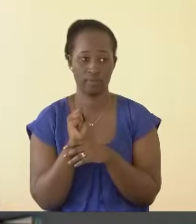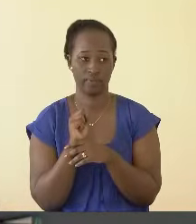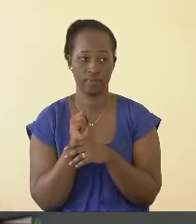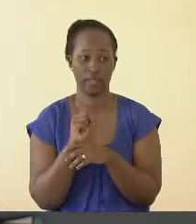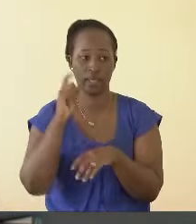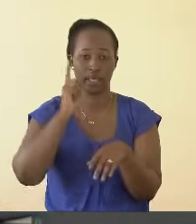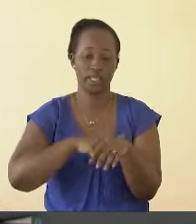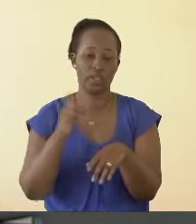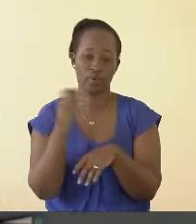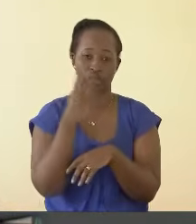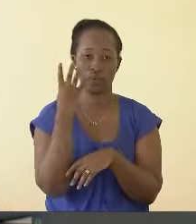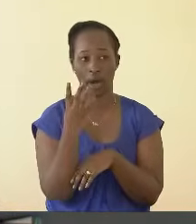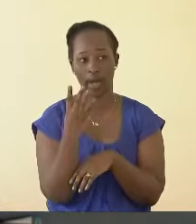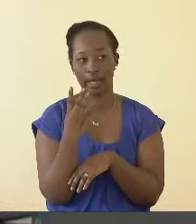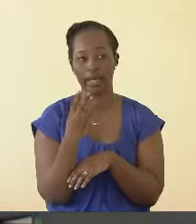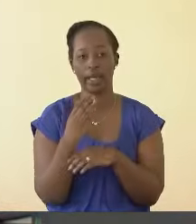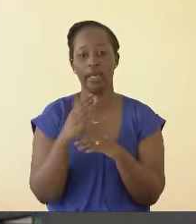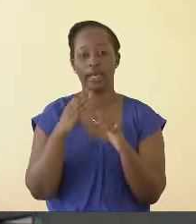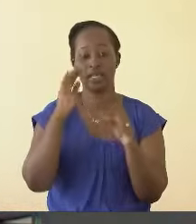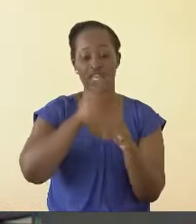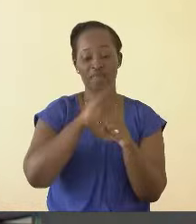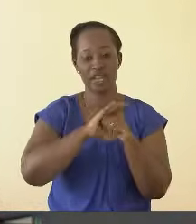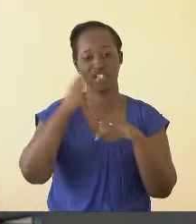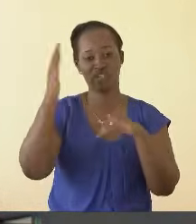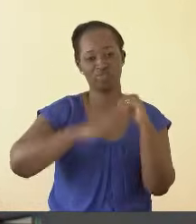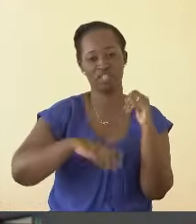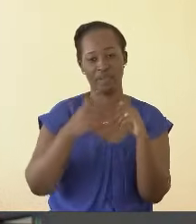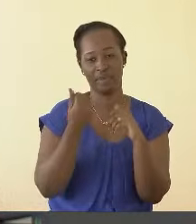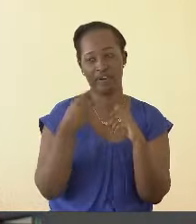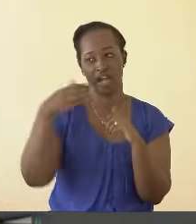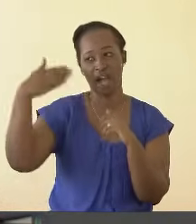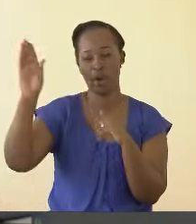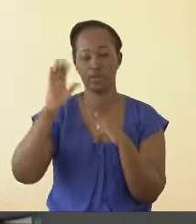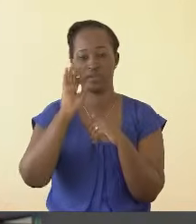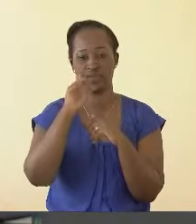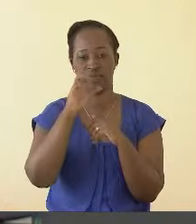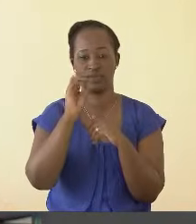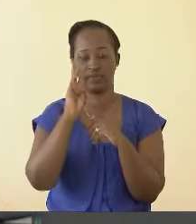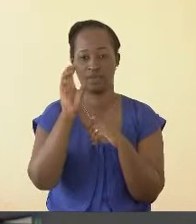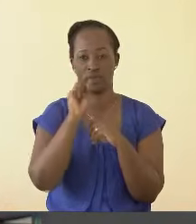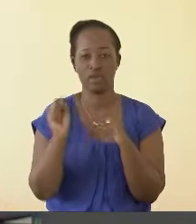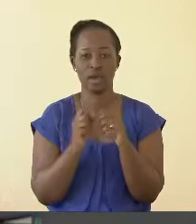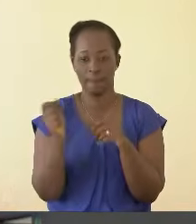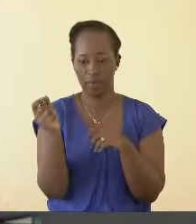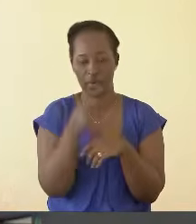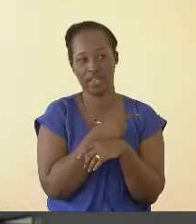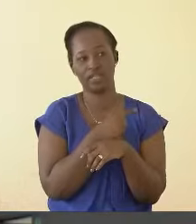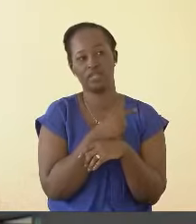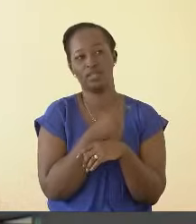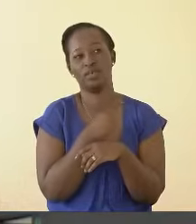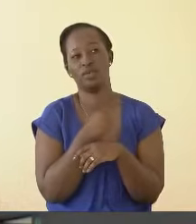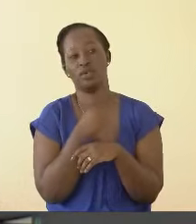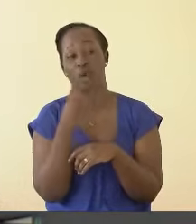during the month of April are greater than our cash outflows during the month of